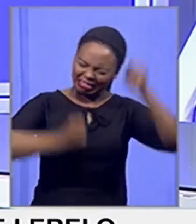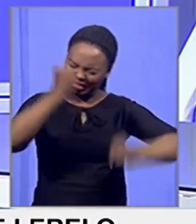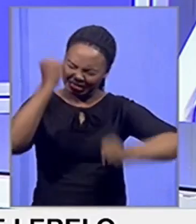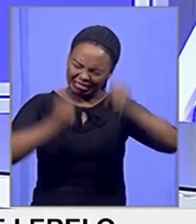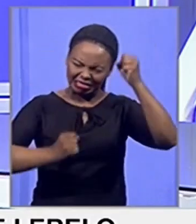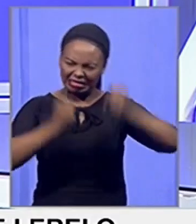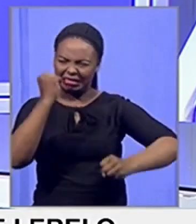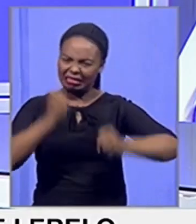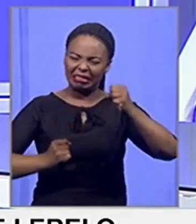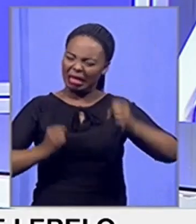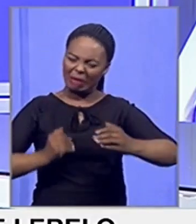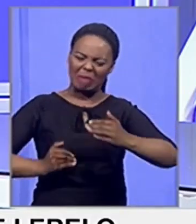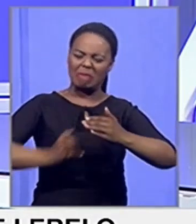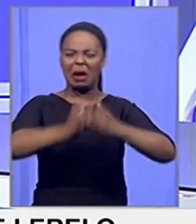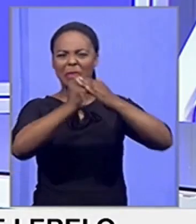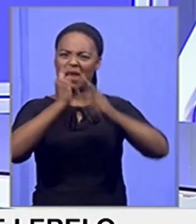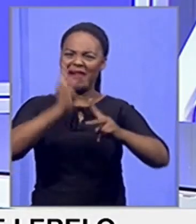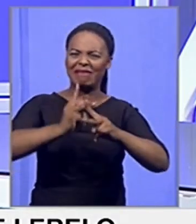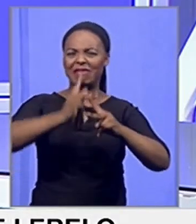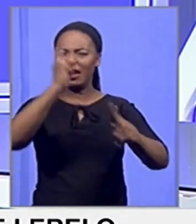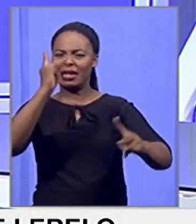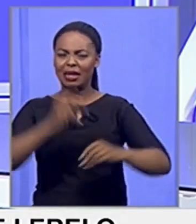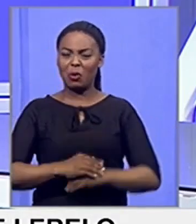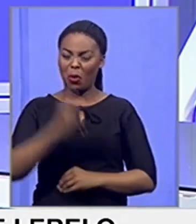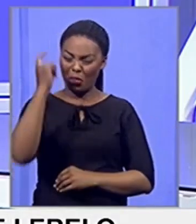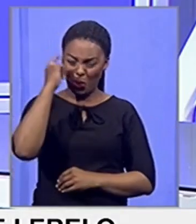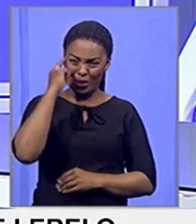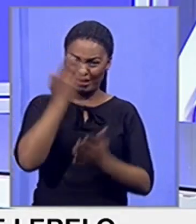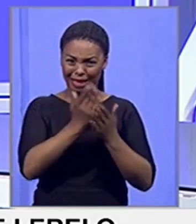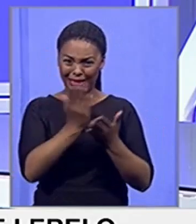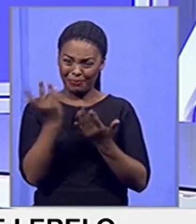ntse o hopotse hore o tla e fihlella selemong se sa 2023.